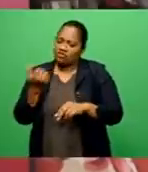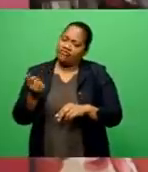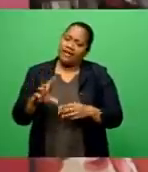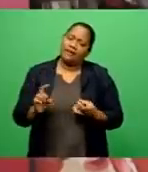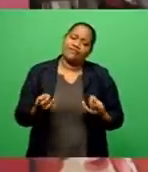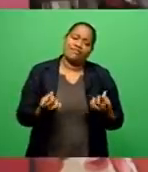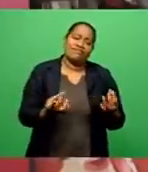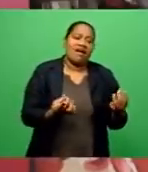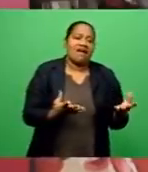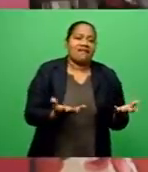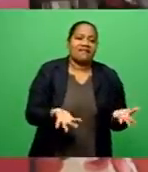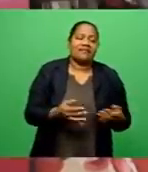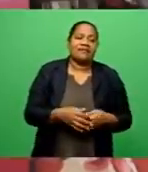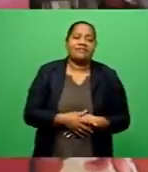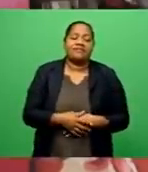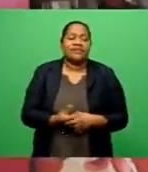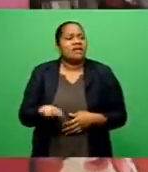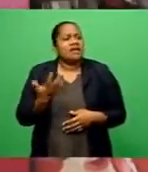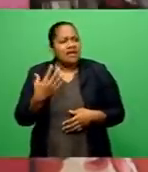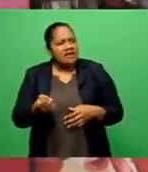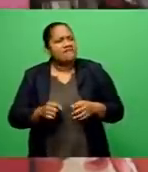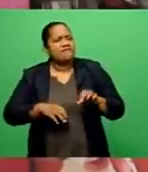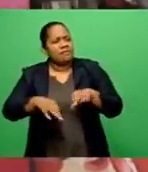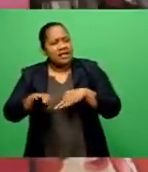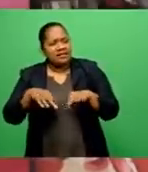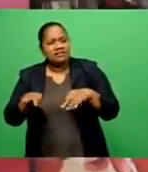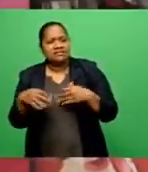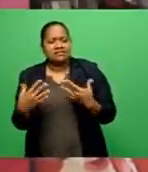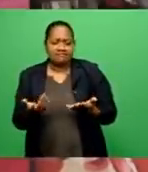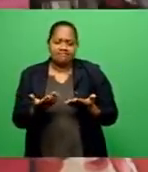There's also a number of plans that relate to